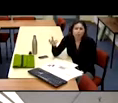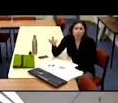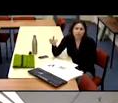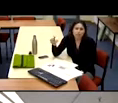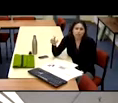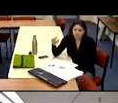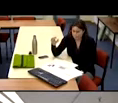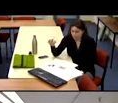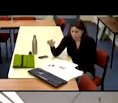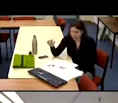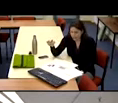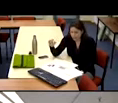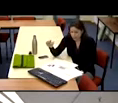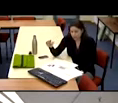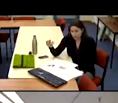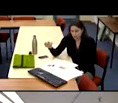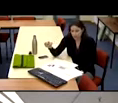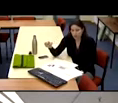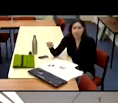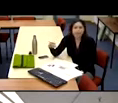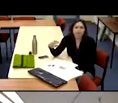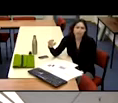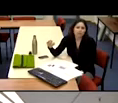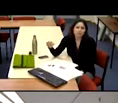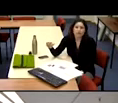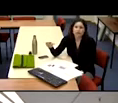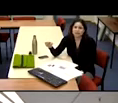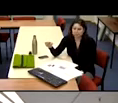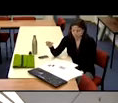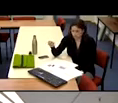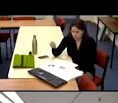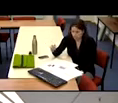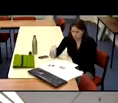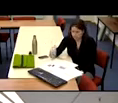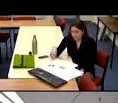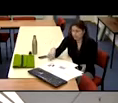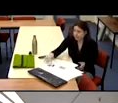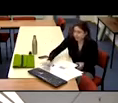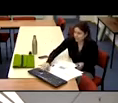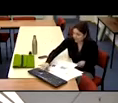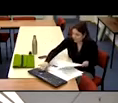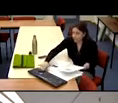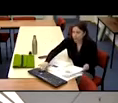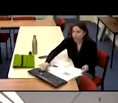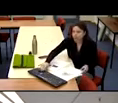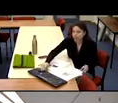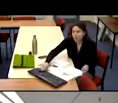this binary between good and bad, genuine and bogus, deserving and undeserving refugees.